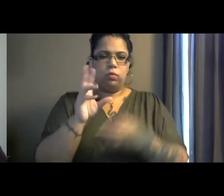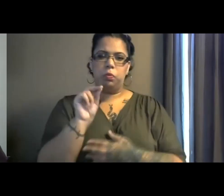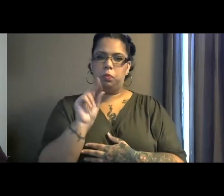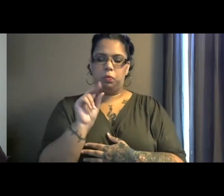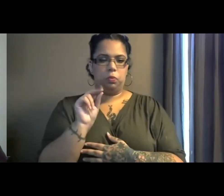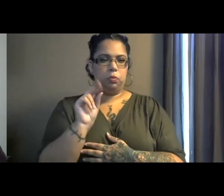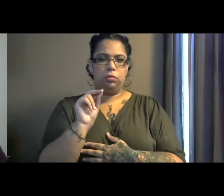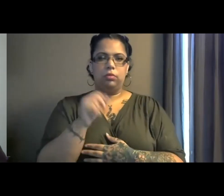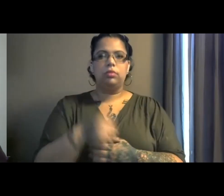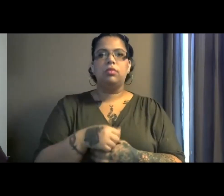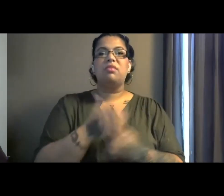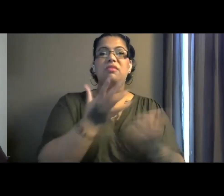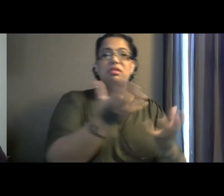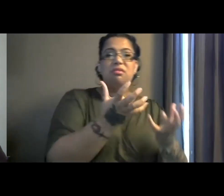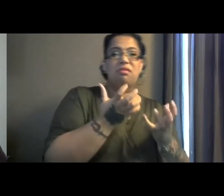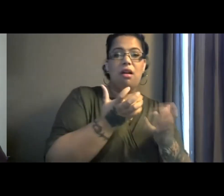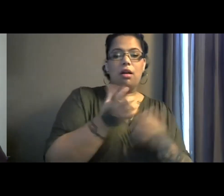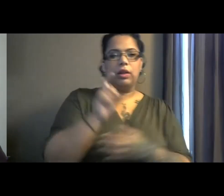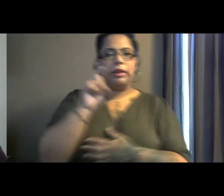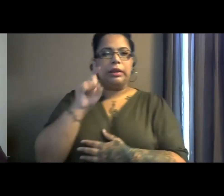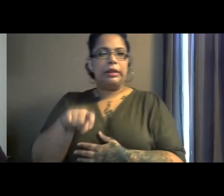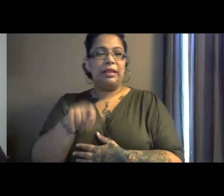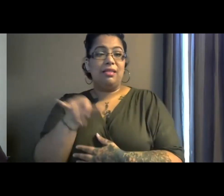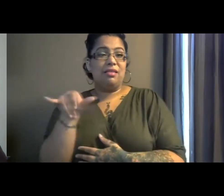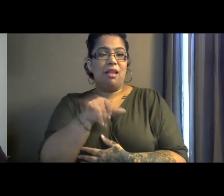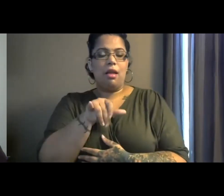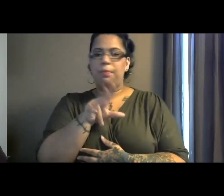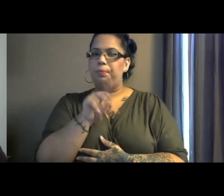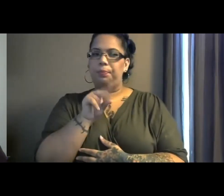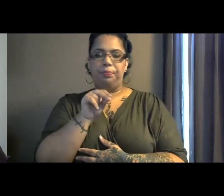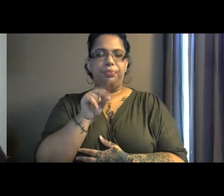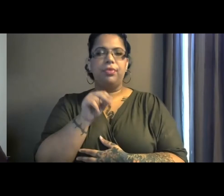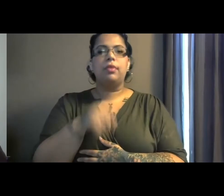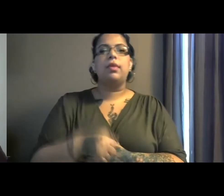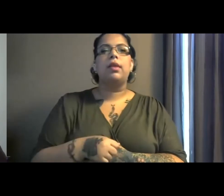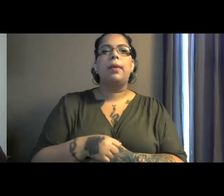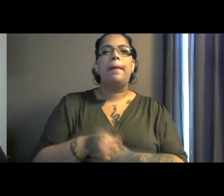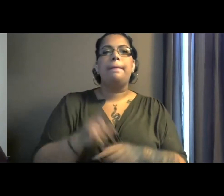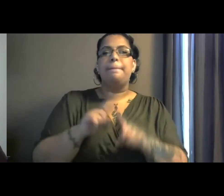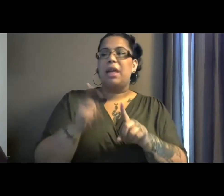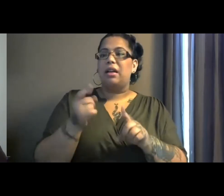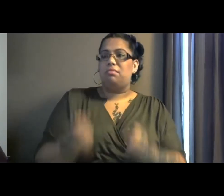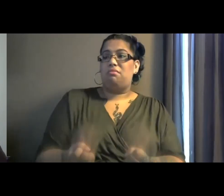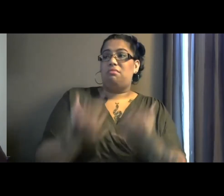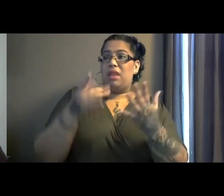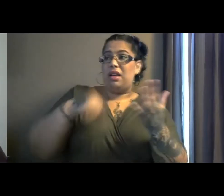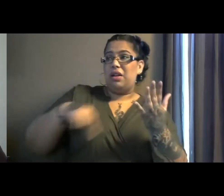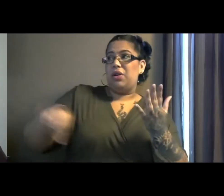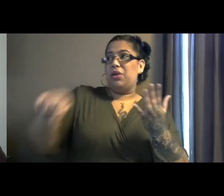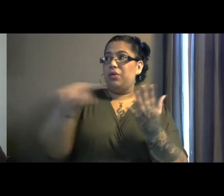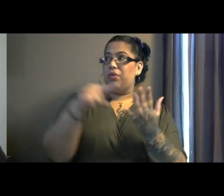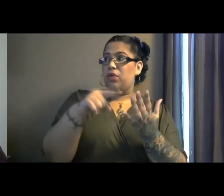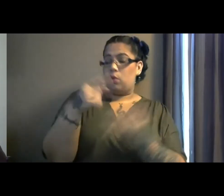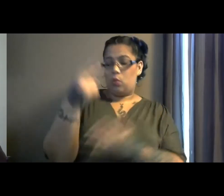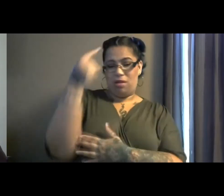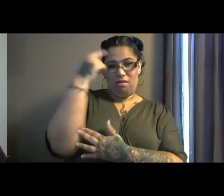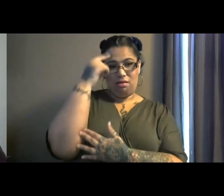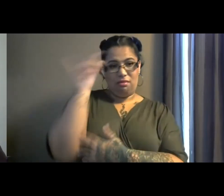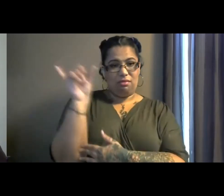Desires and needs are not the same thing, although many of you have made them so in your present